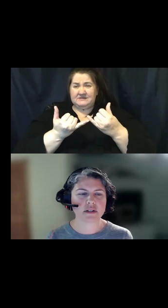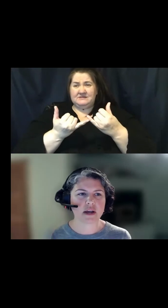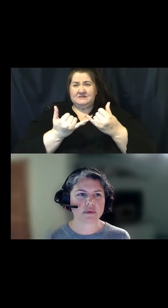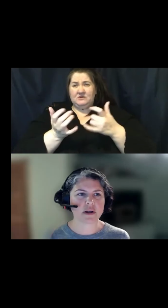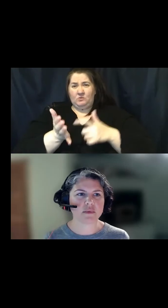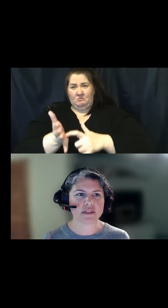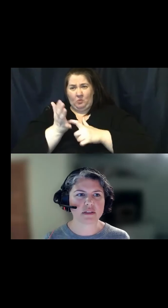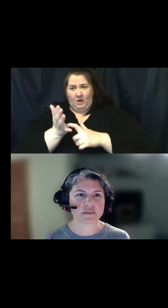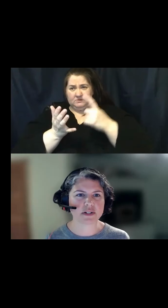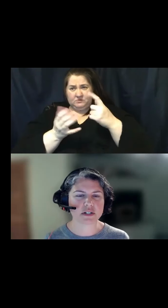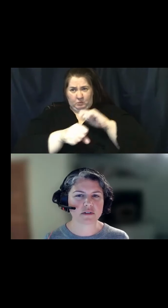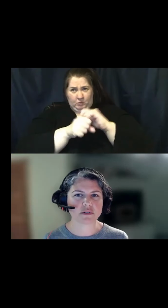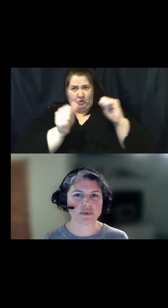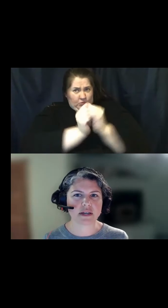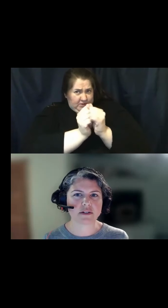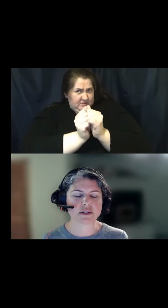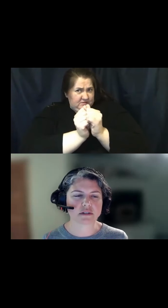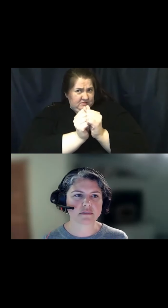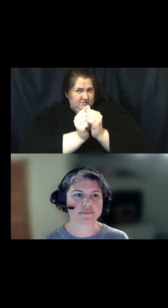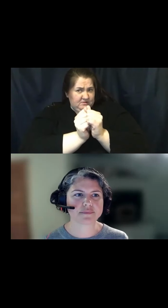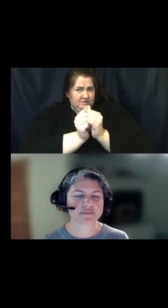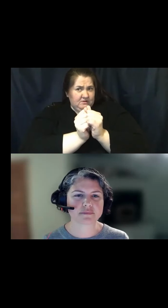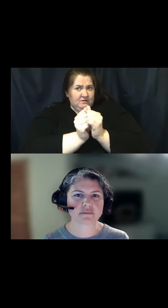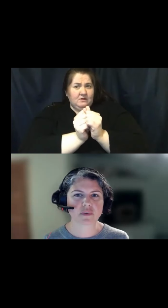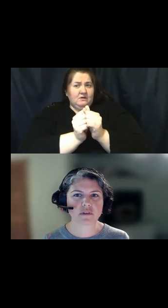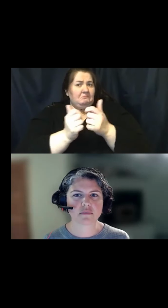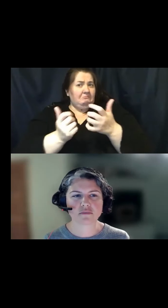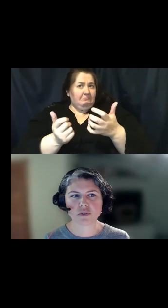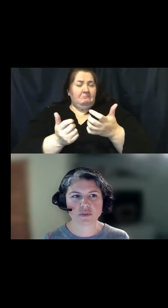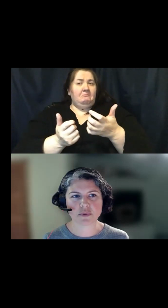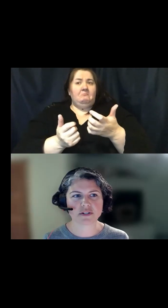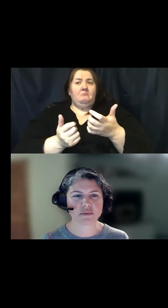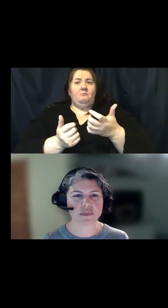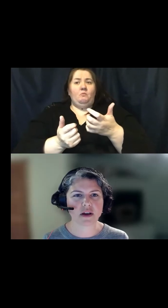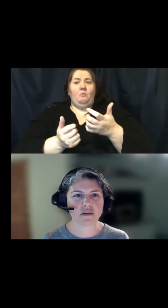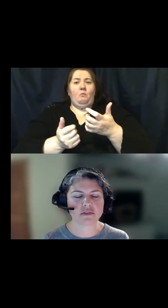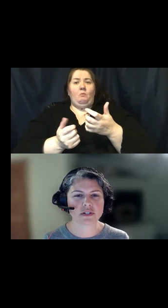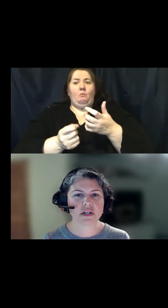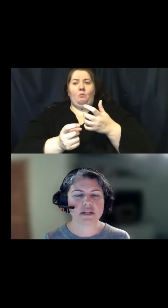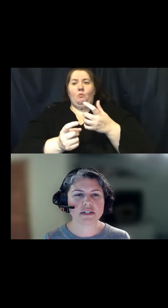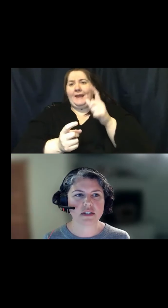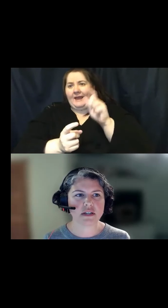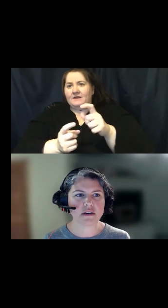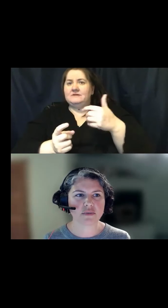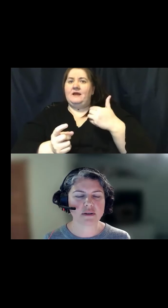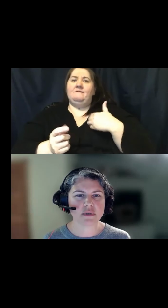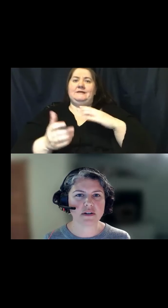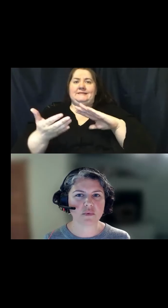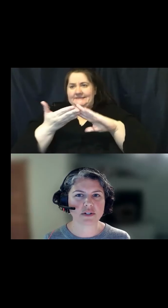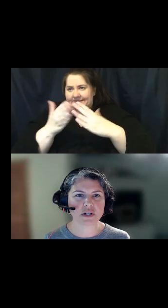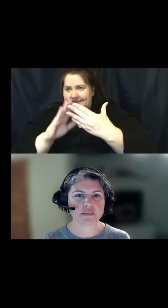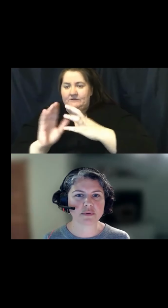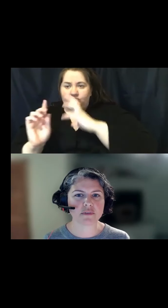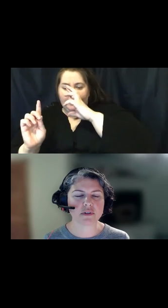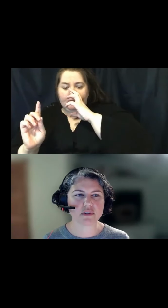required to collaborate with on this project. Of course, we can't just do this project without City of Redmond